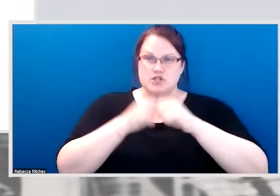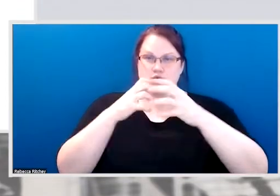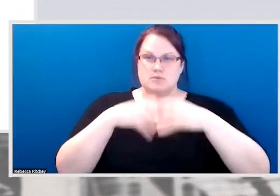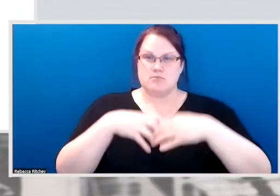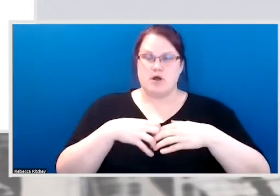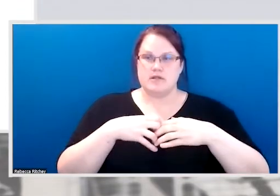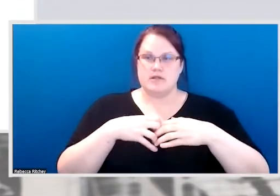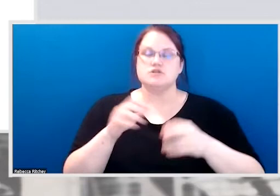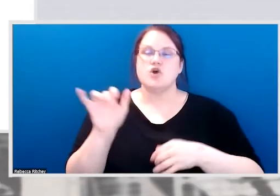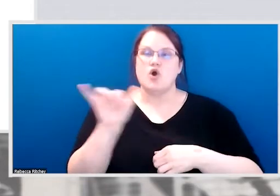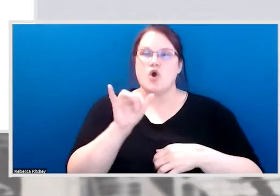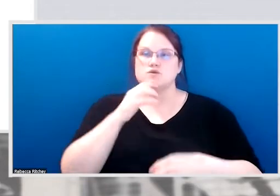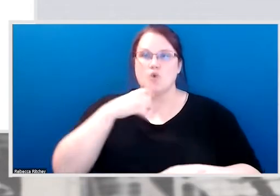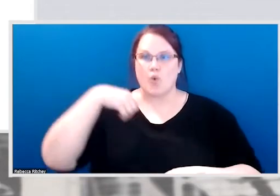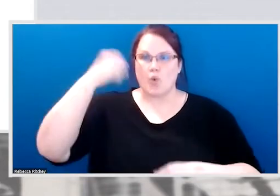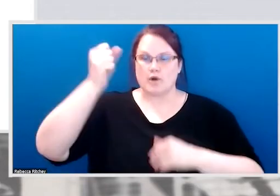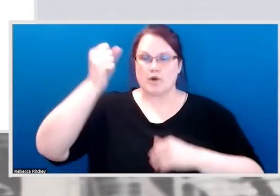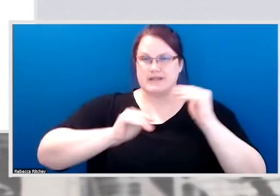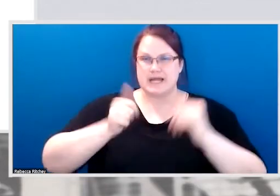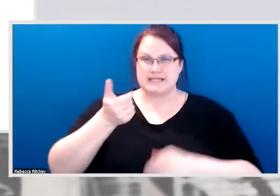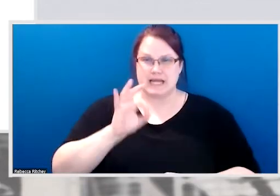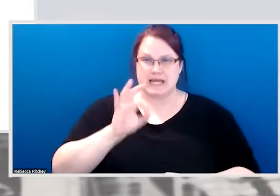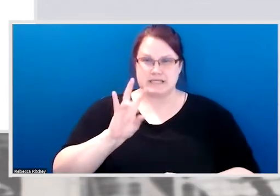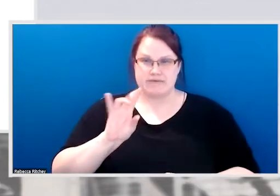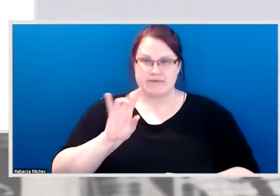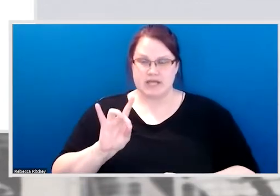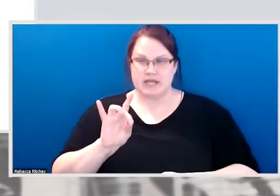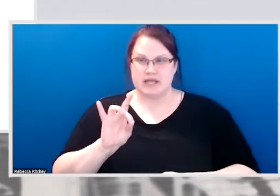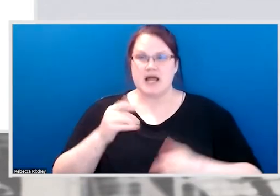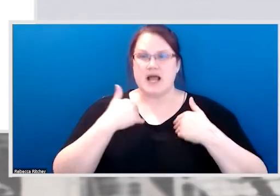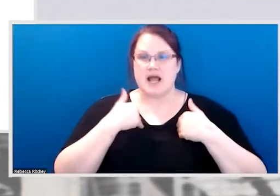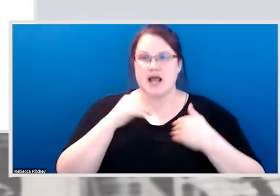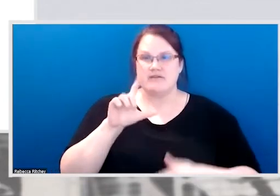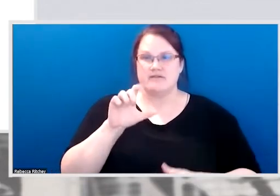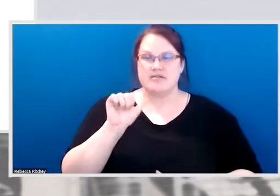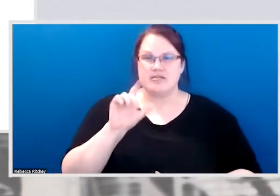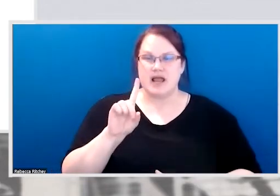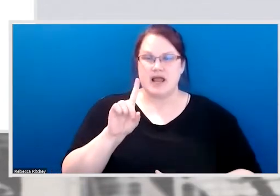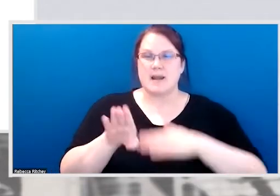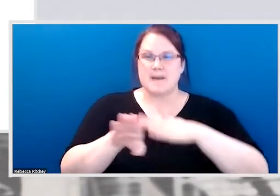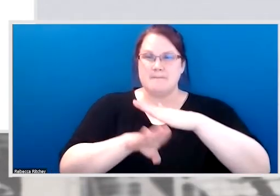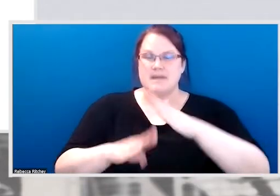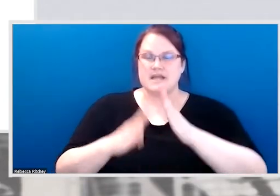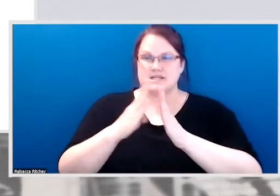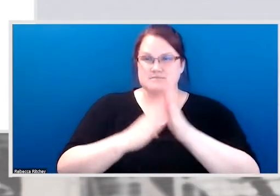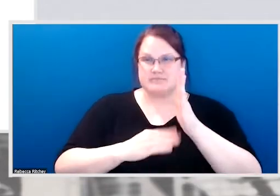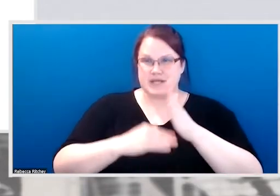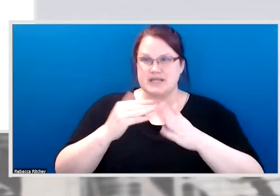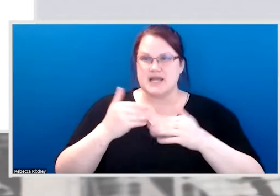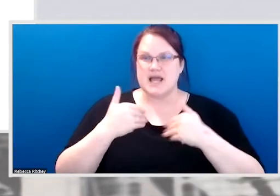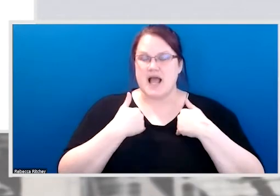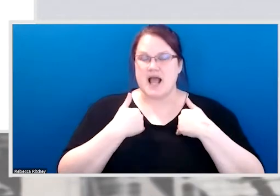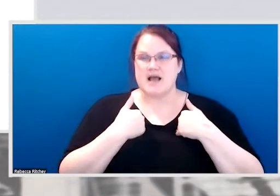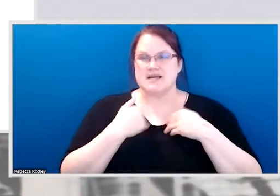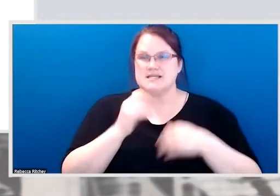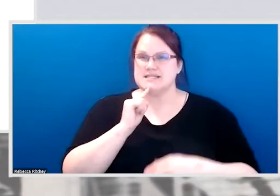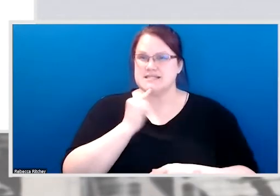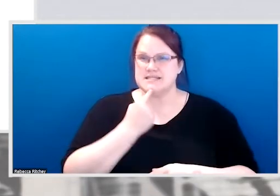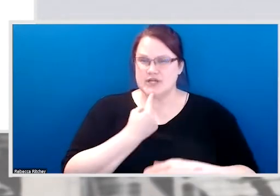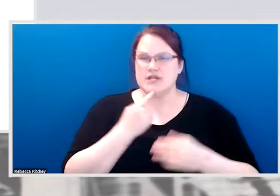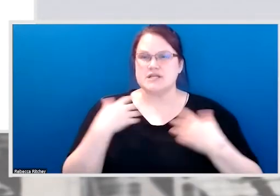are also older than 1978 and contain lead-based paint. Lead hazards can pose serious